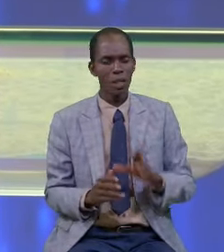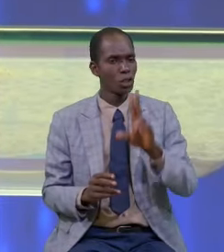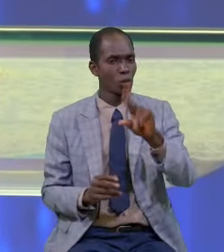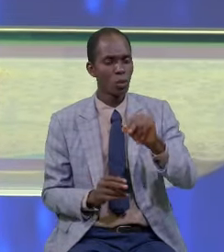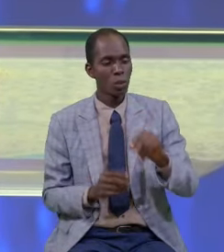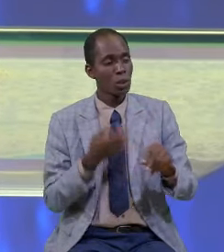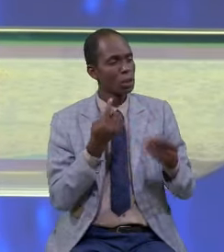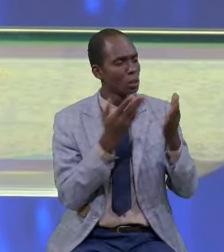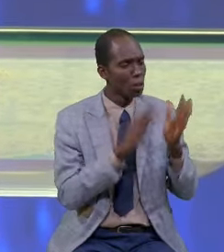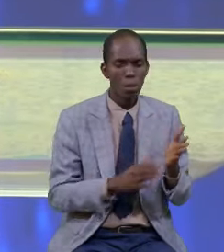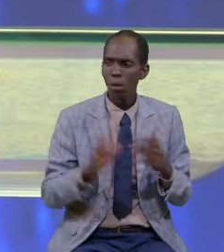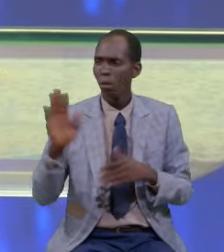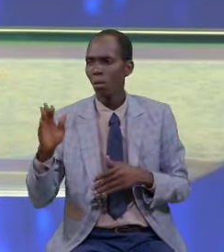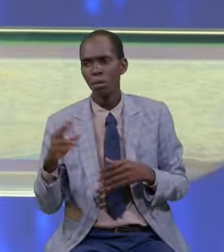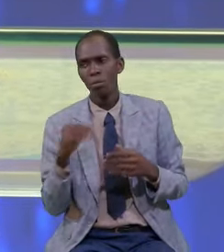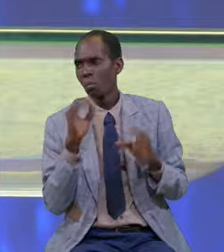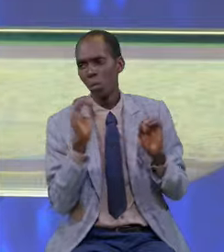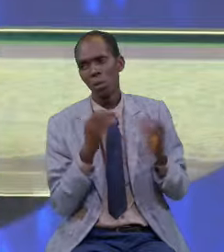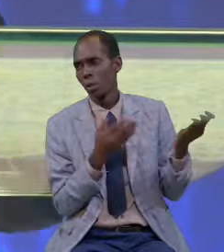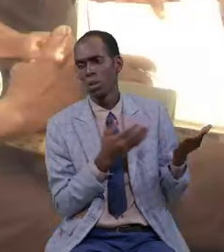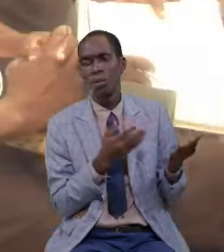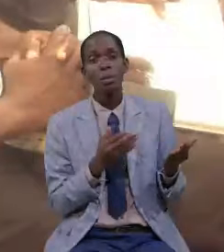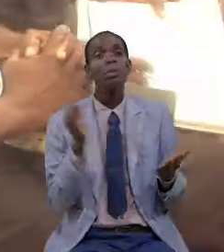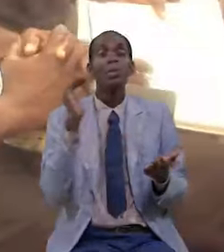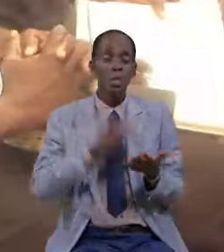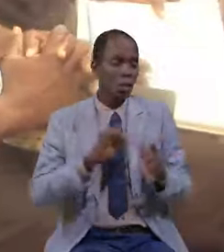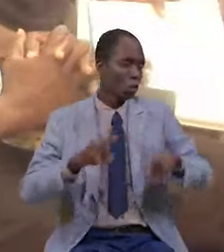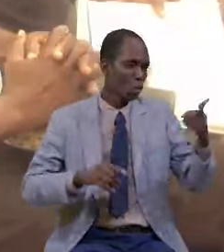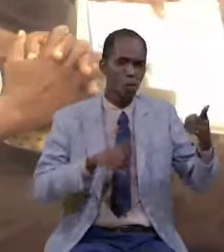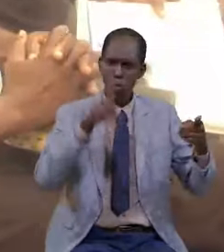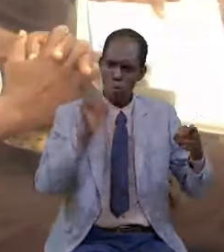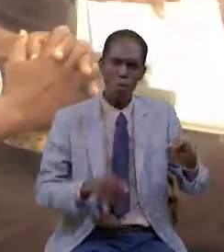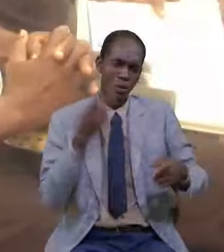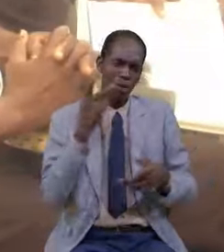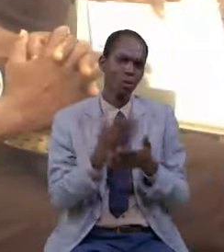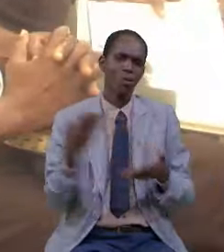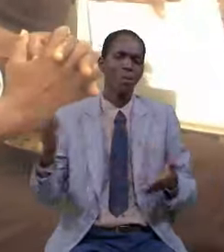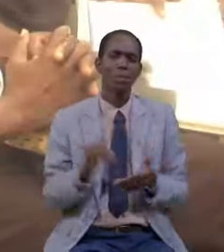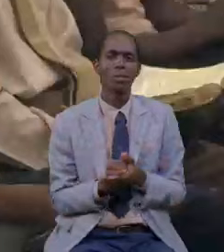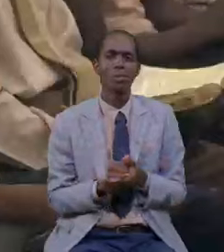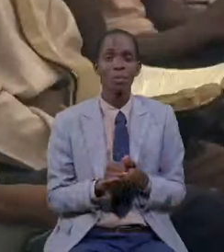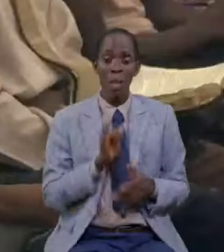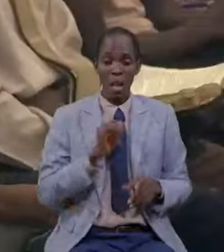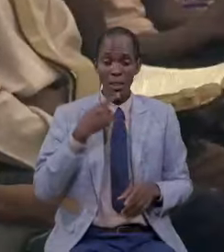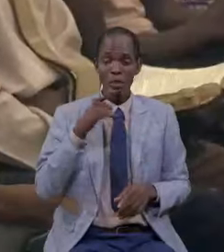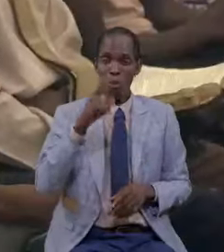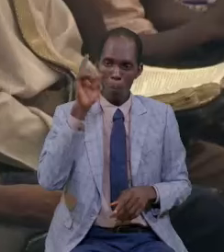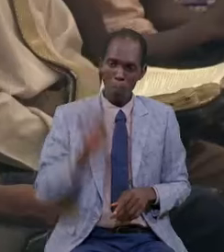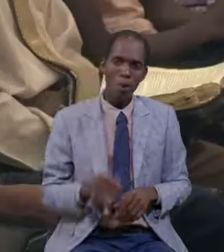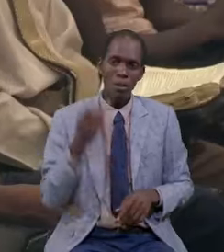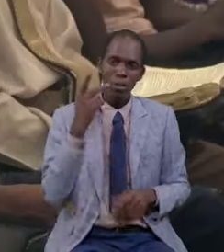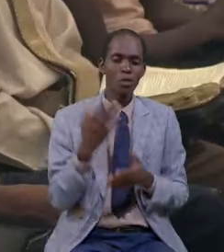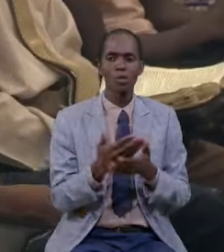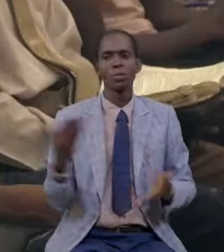And he said, go again. You must see something. I said, you must see something.